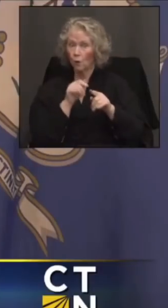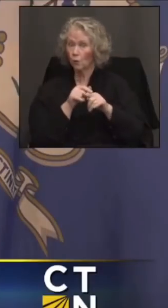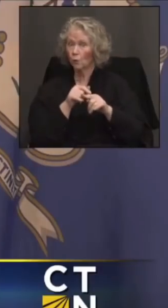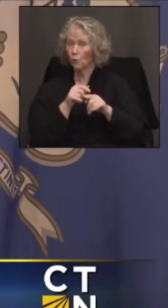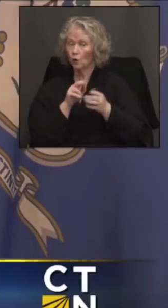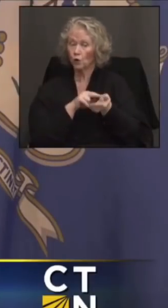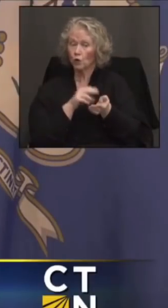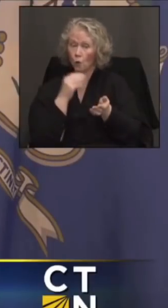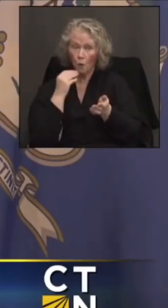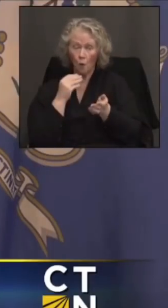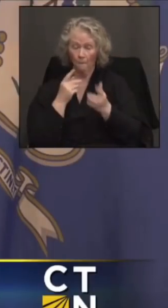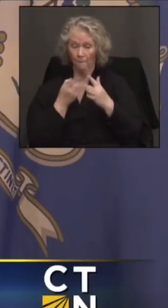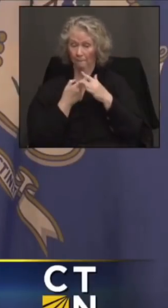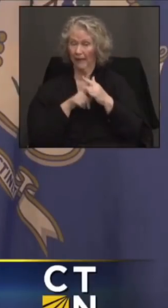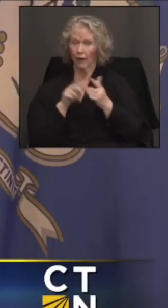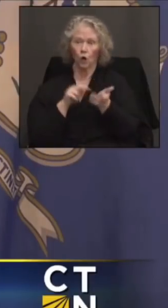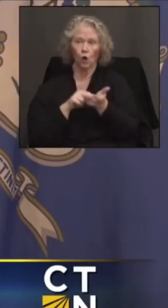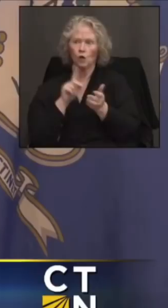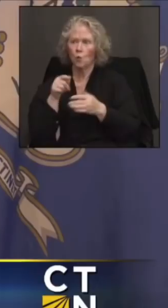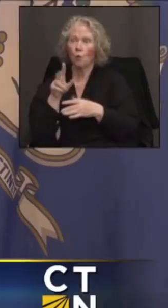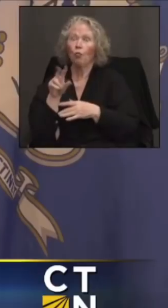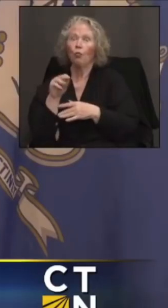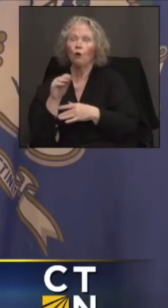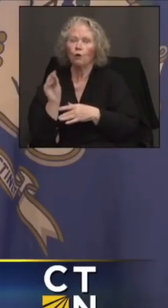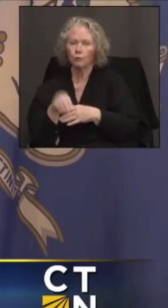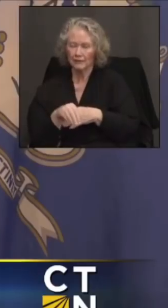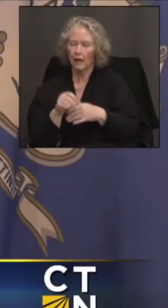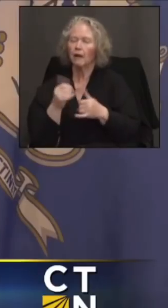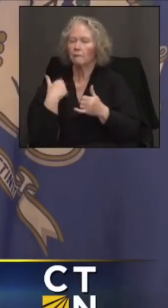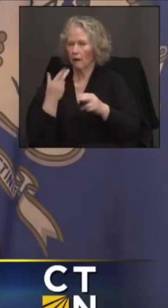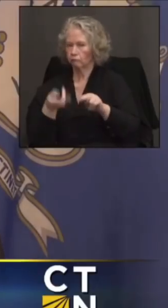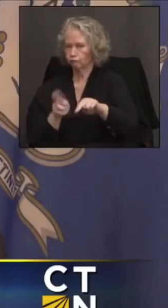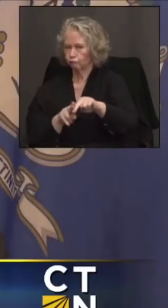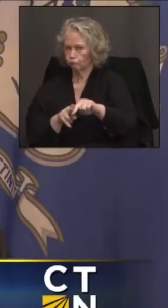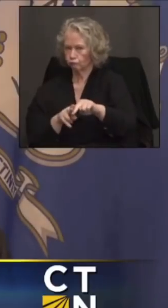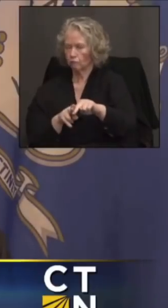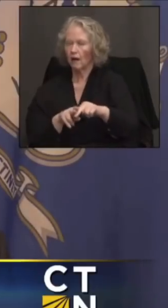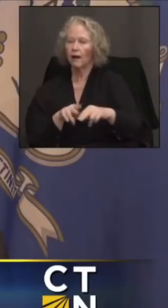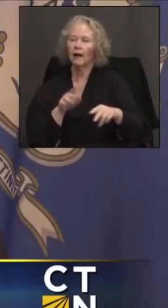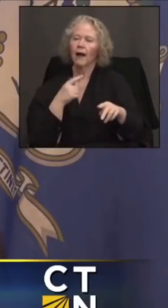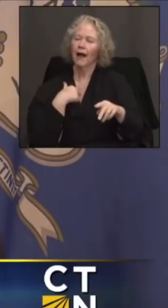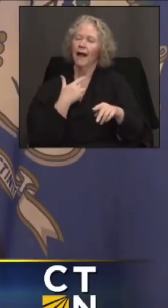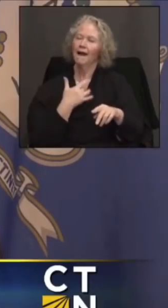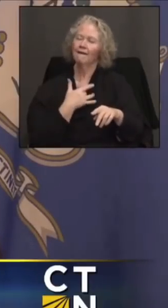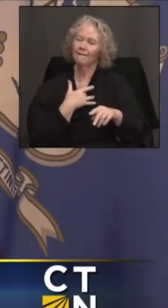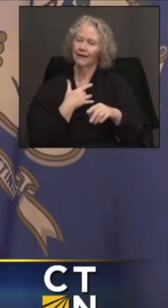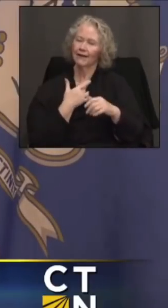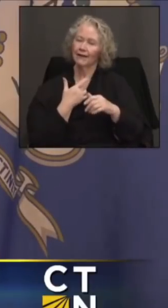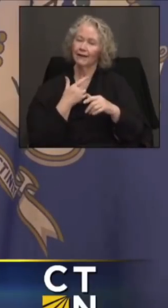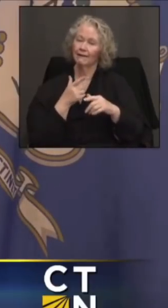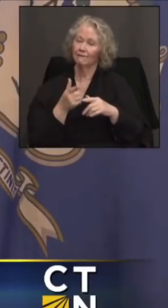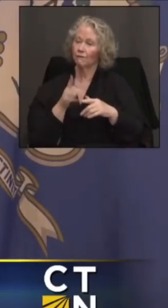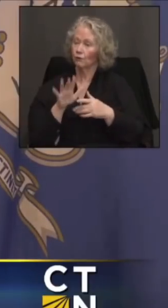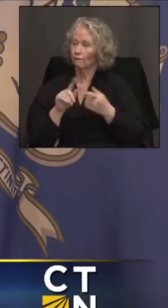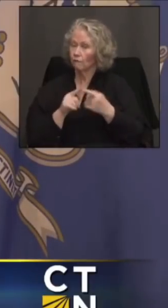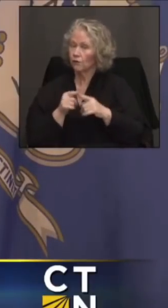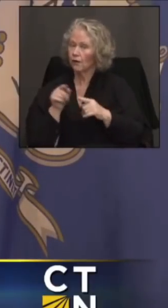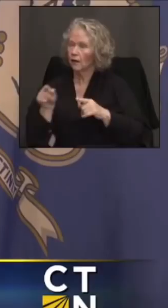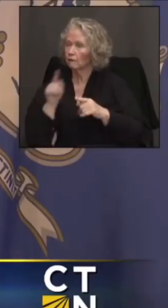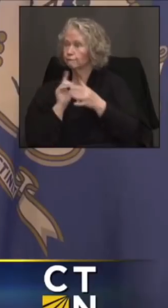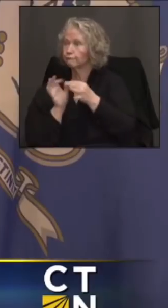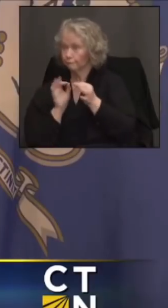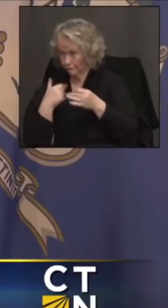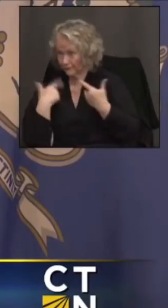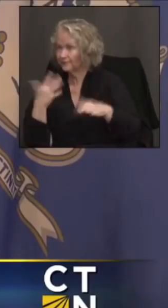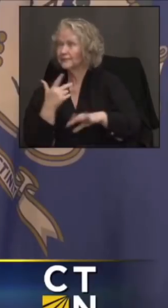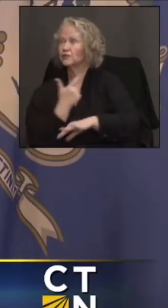maybe 30%. So I'd like to think that hesitancy, every time you have a friend or a friend of a friend who's gotten